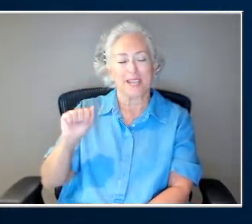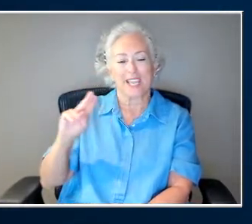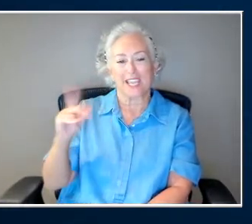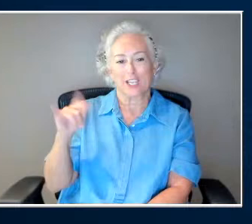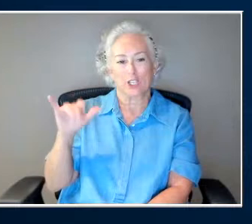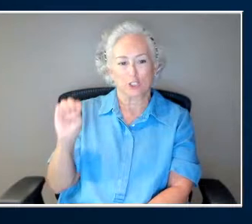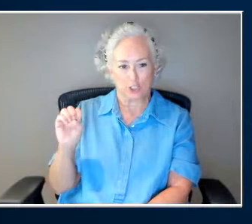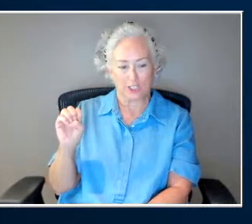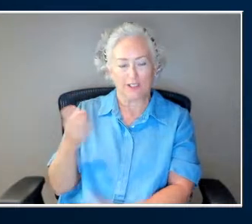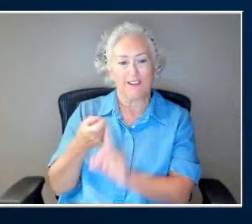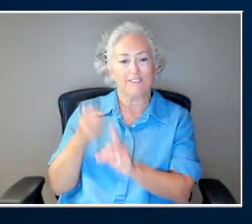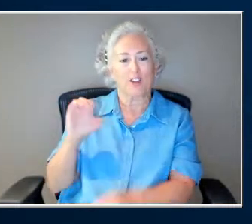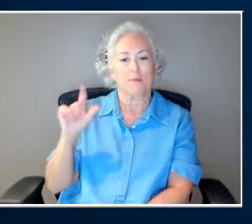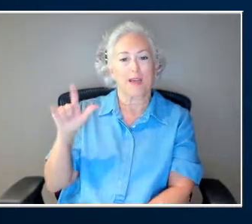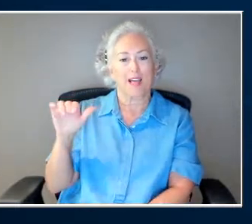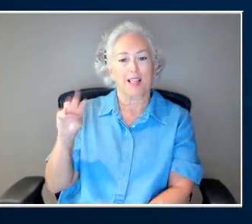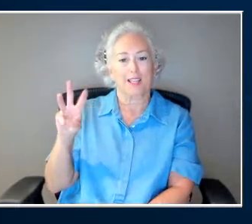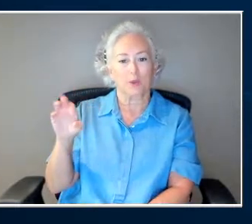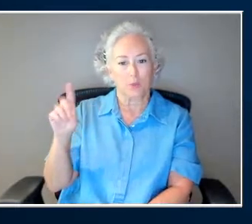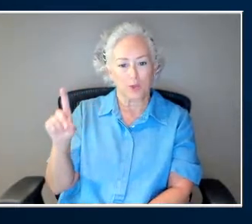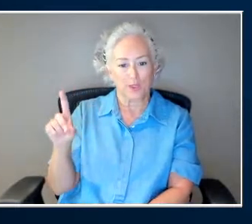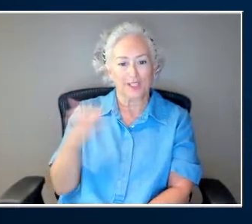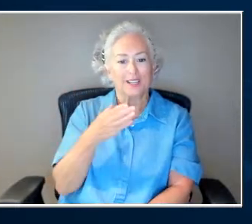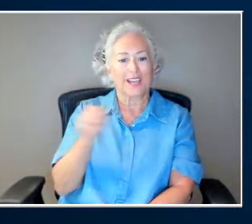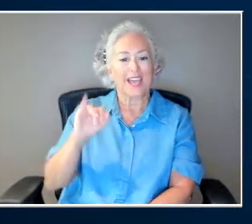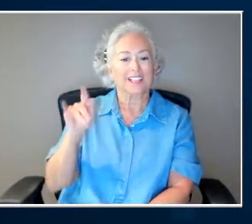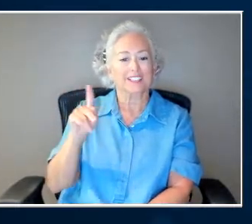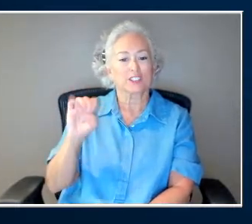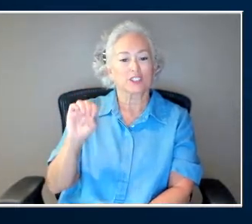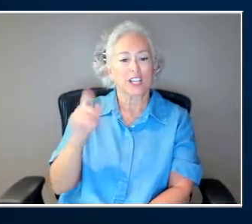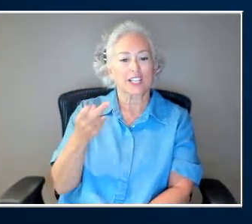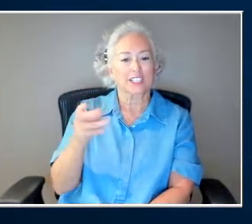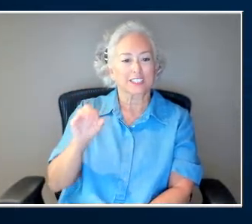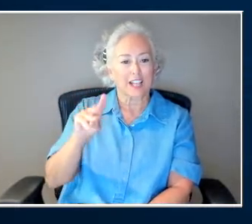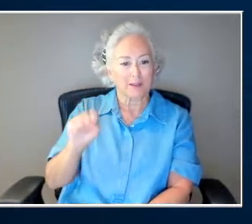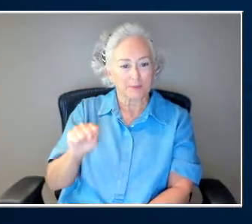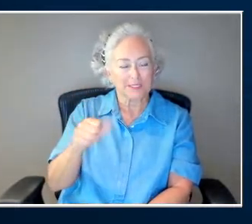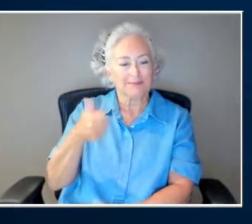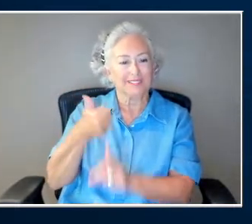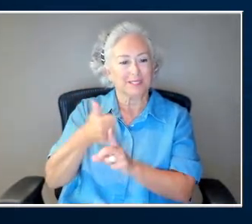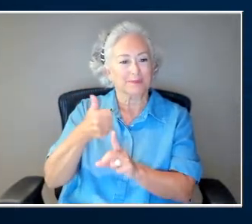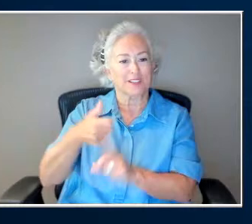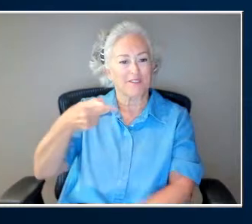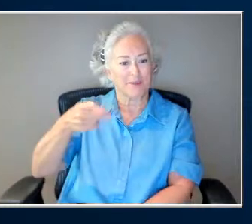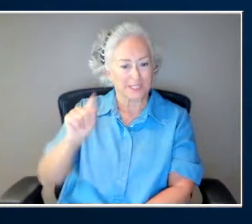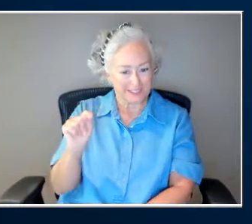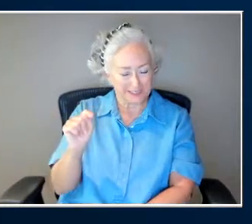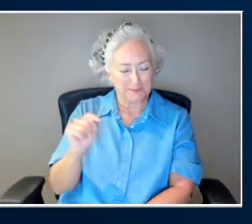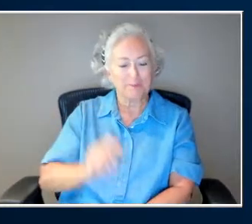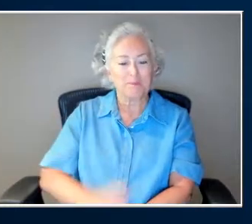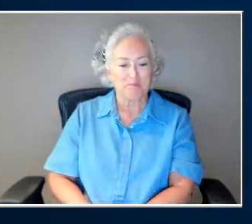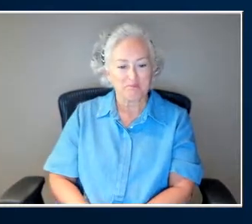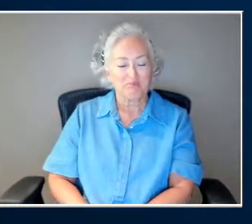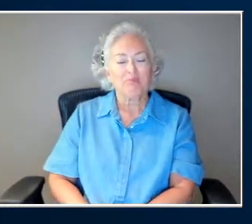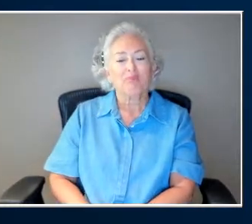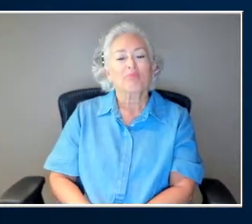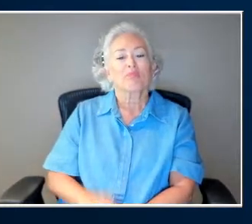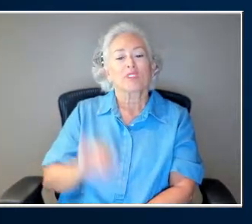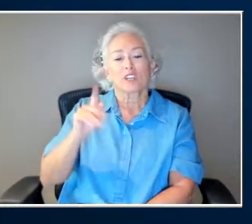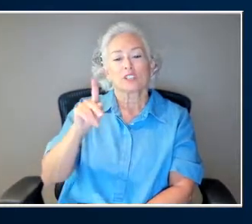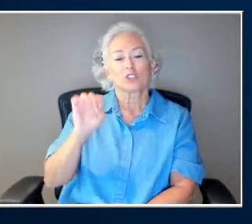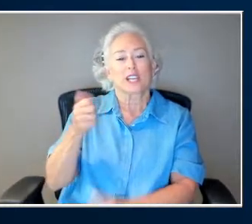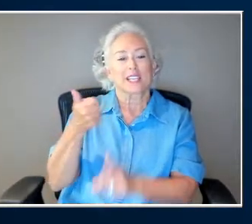we have Jake Thompson, the physical therapist who we just saw working with Cohen. Jake is also the regional manager of